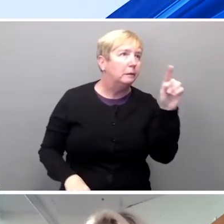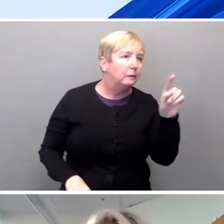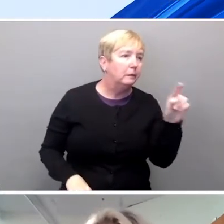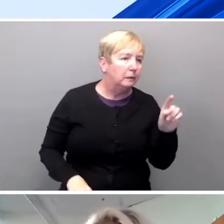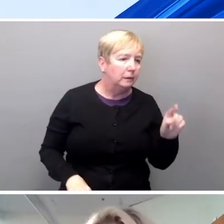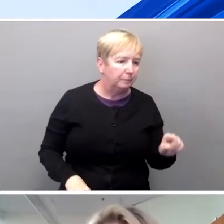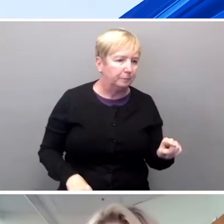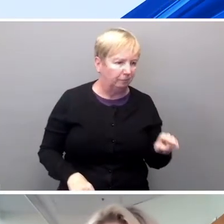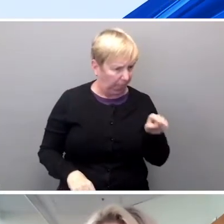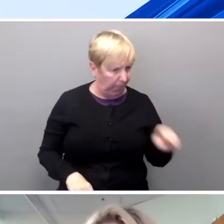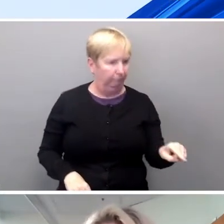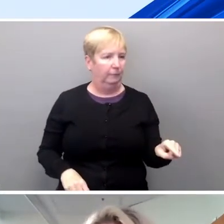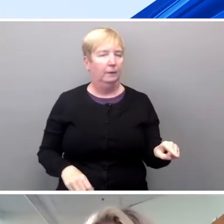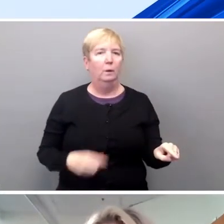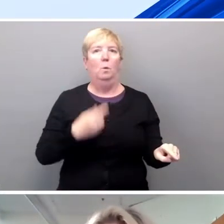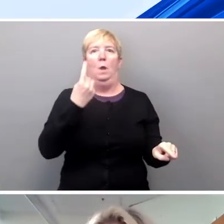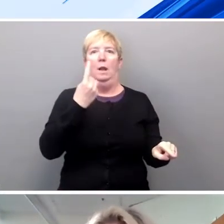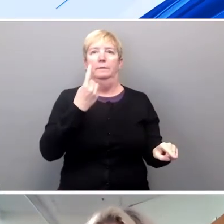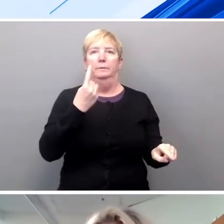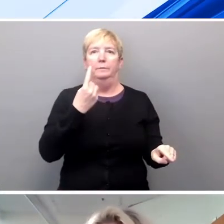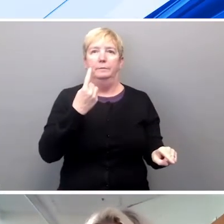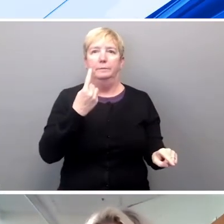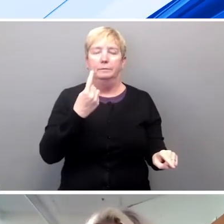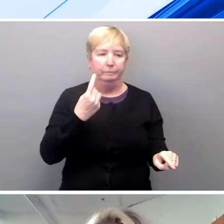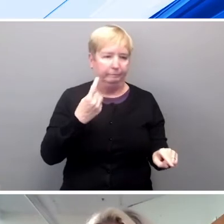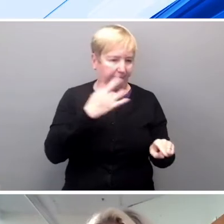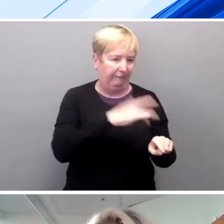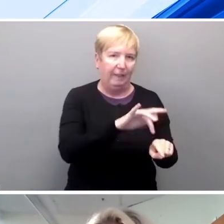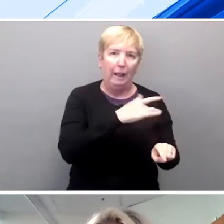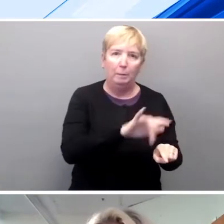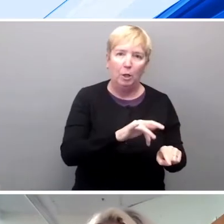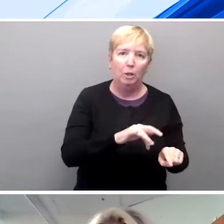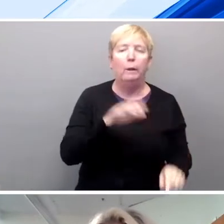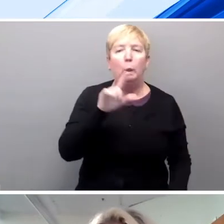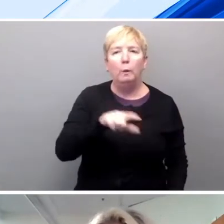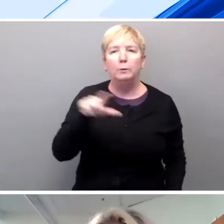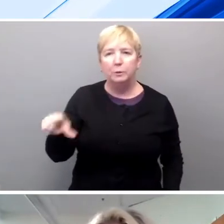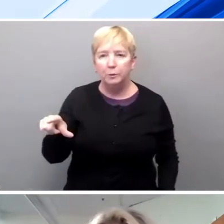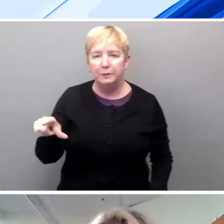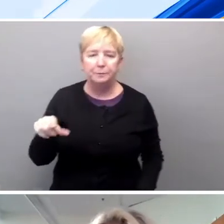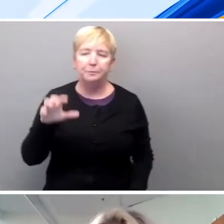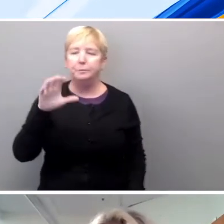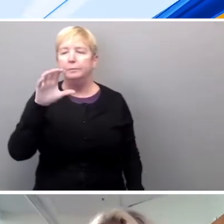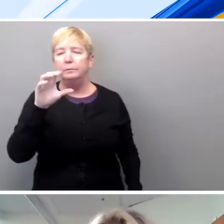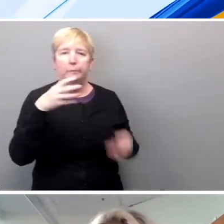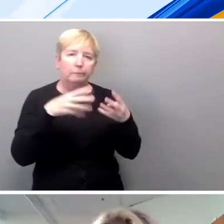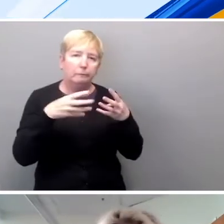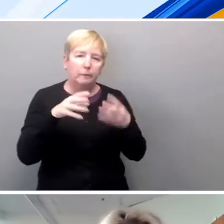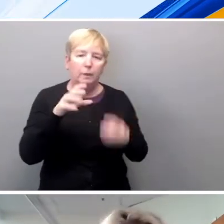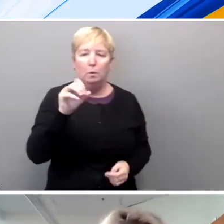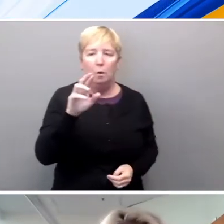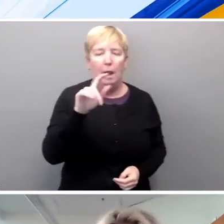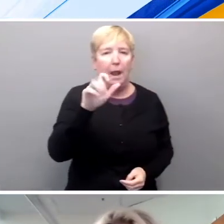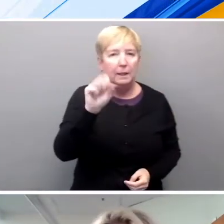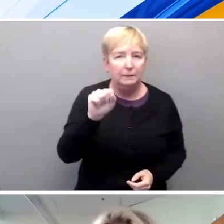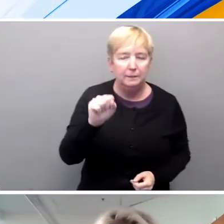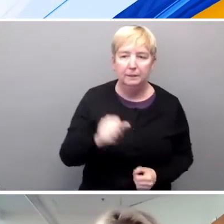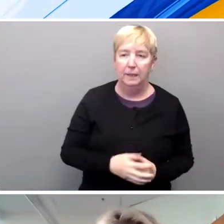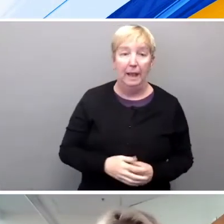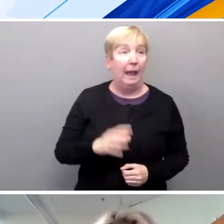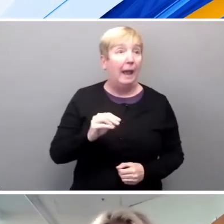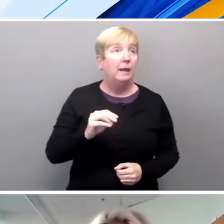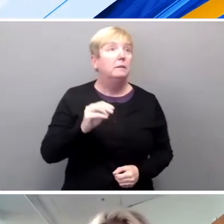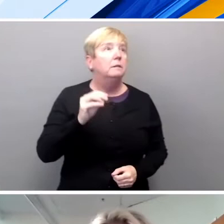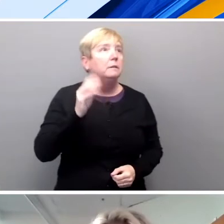yet, the availability was Los Lunas, Corrales, and it was in days and weeks